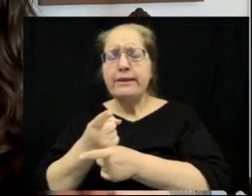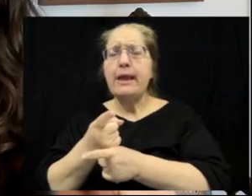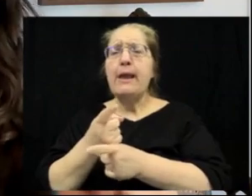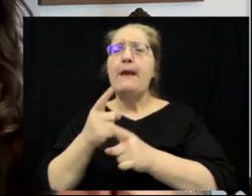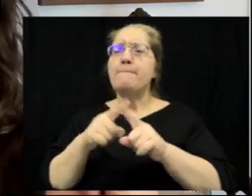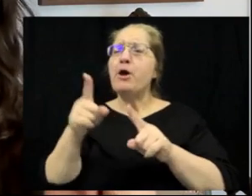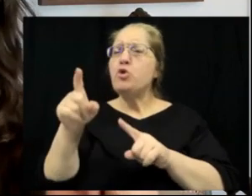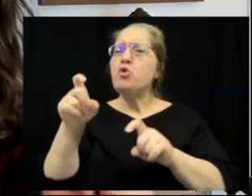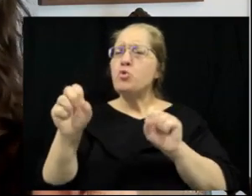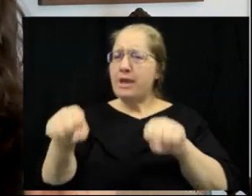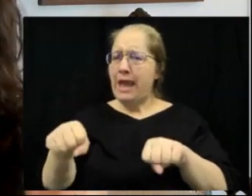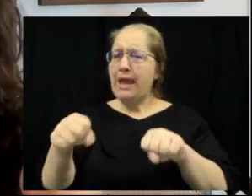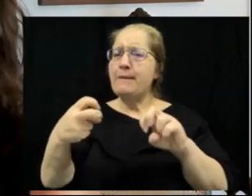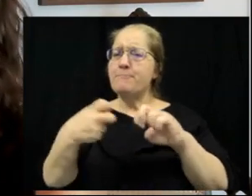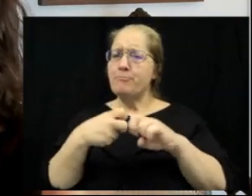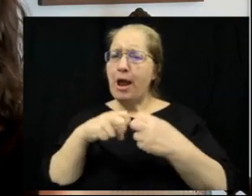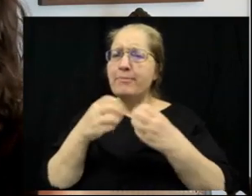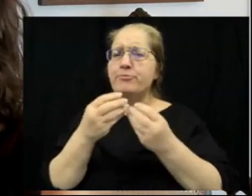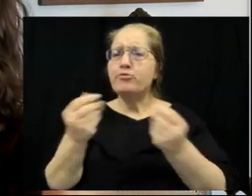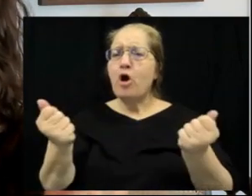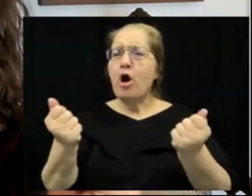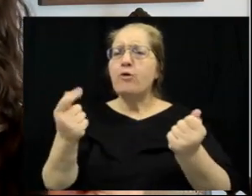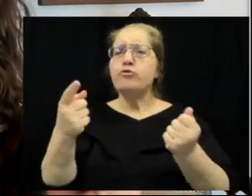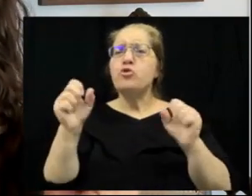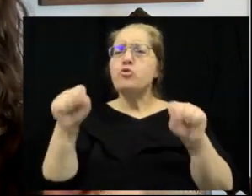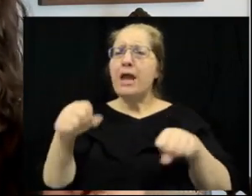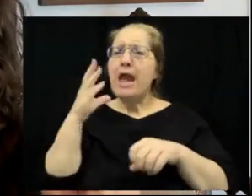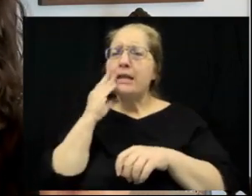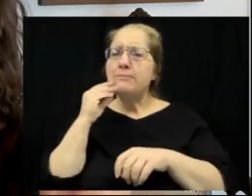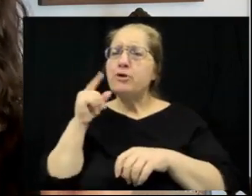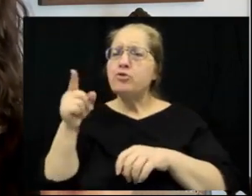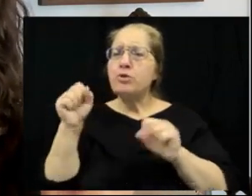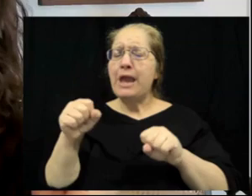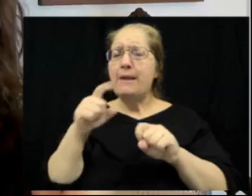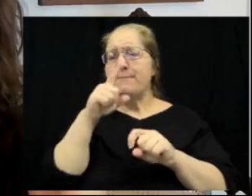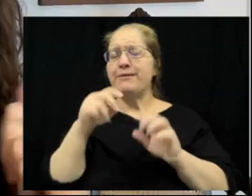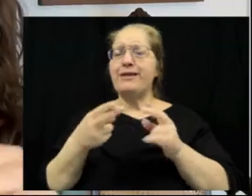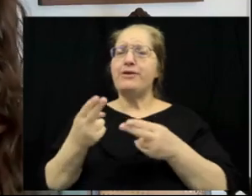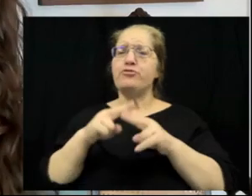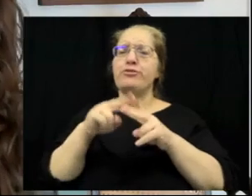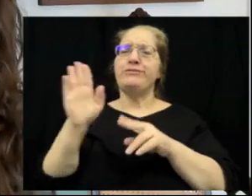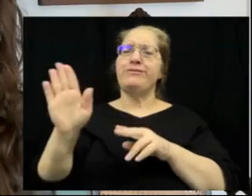can problem solve, they can go through that experience, because that builds resilience.